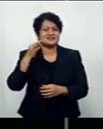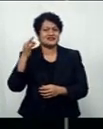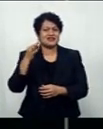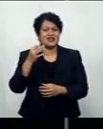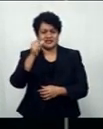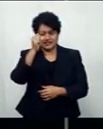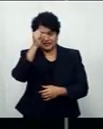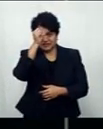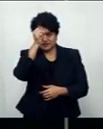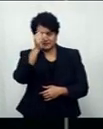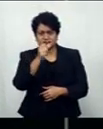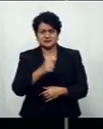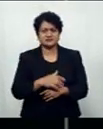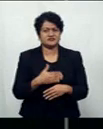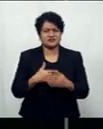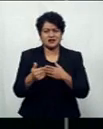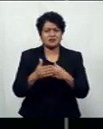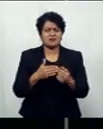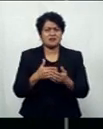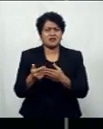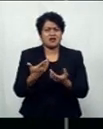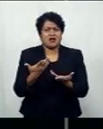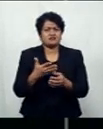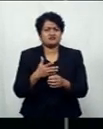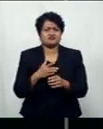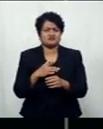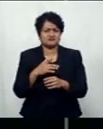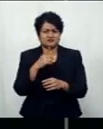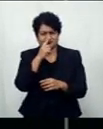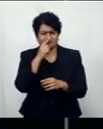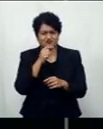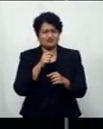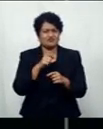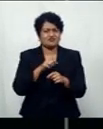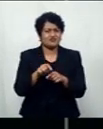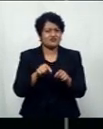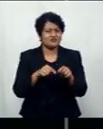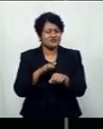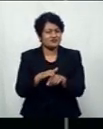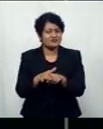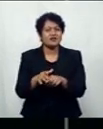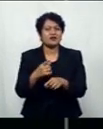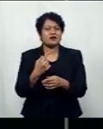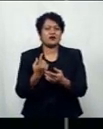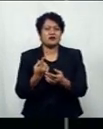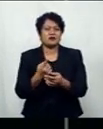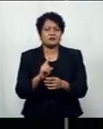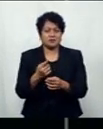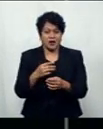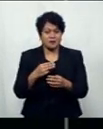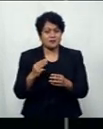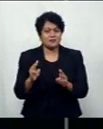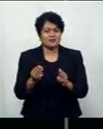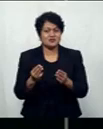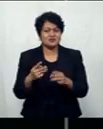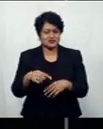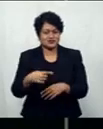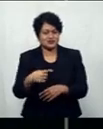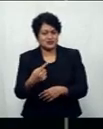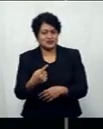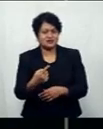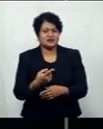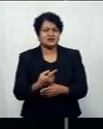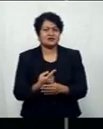country. Despite criticism from society, the 27-year-old has fought her way through the music industry from the local to international